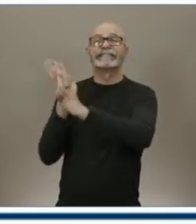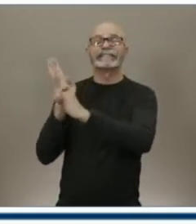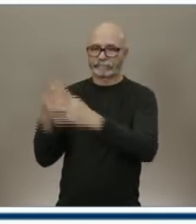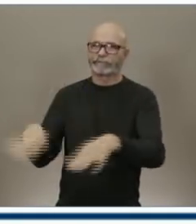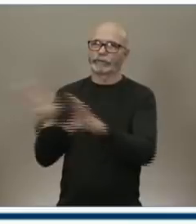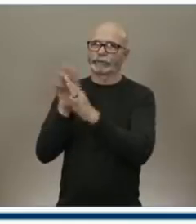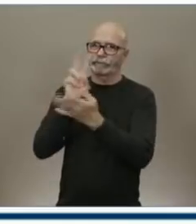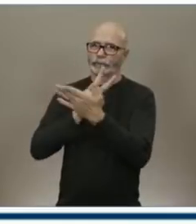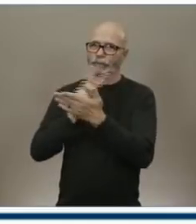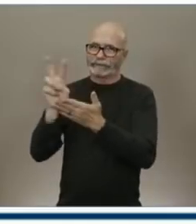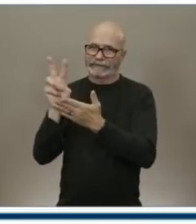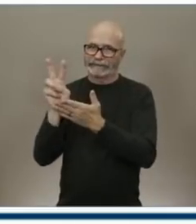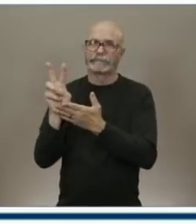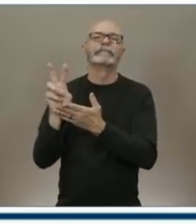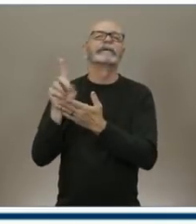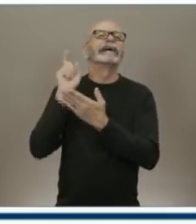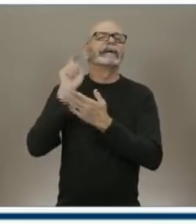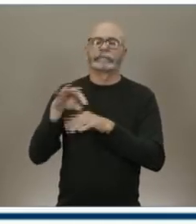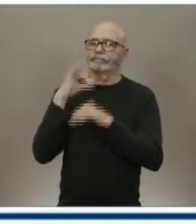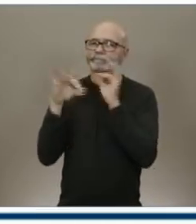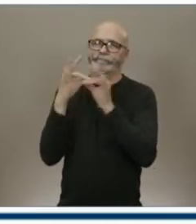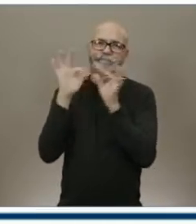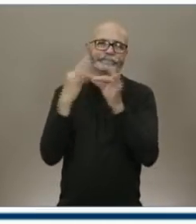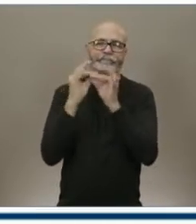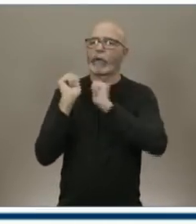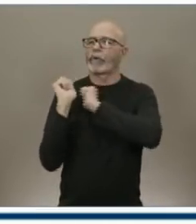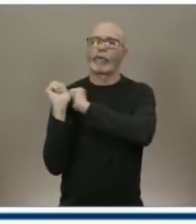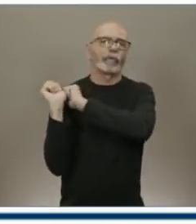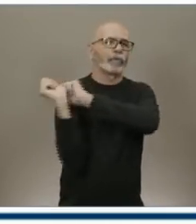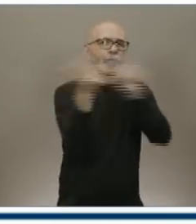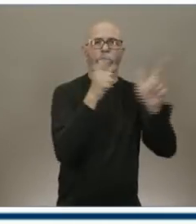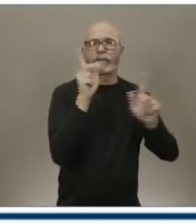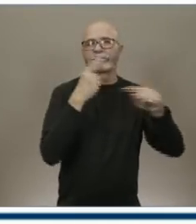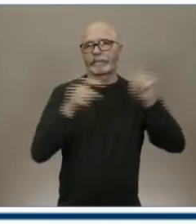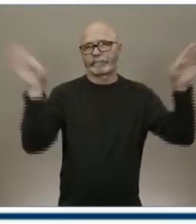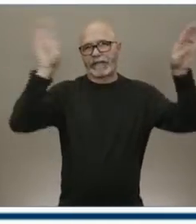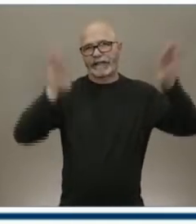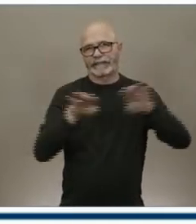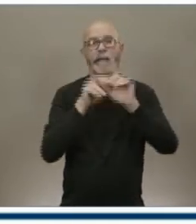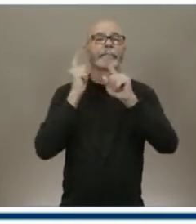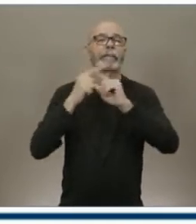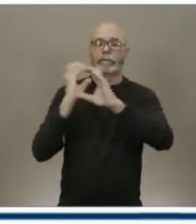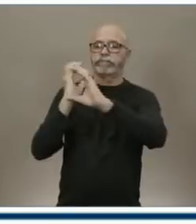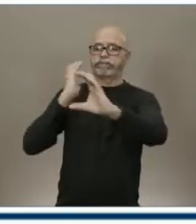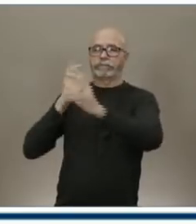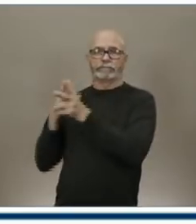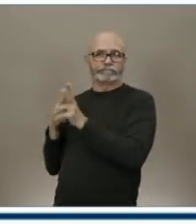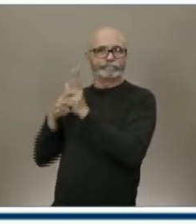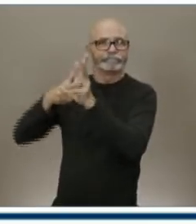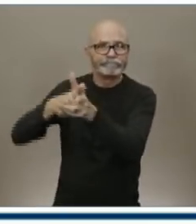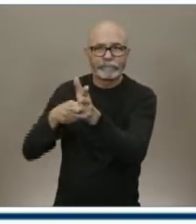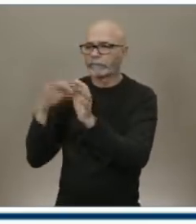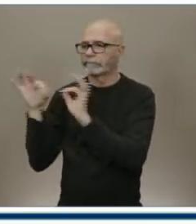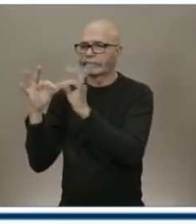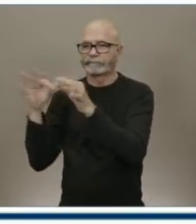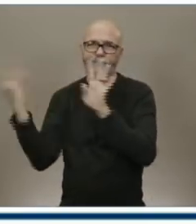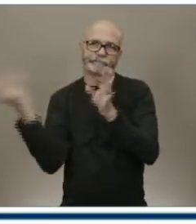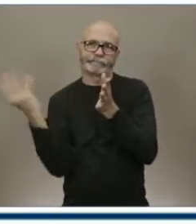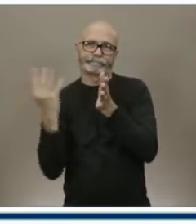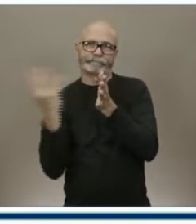There will be mobile testing units and pop-up units in locations for everyone who is asymptomatic to get